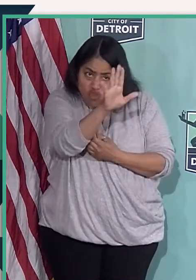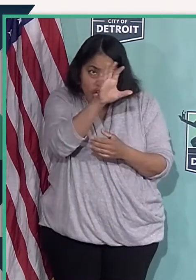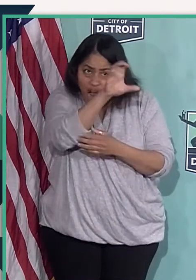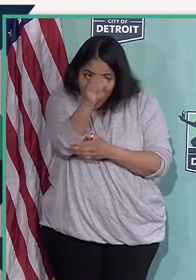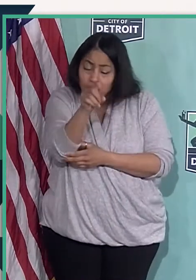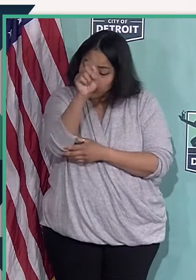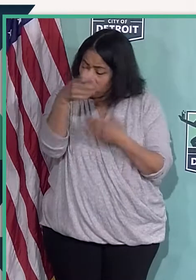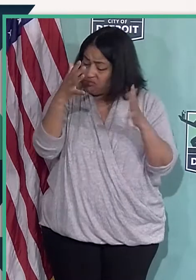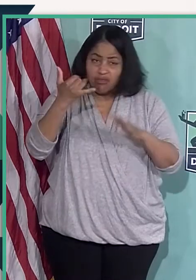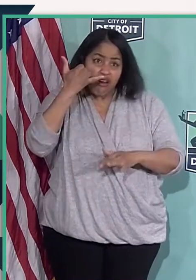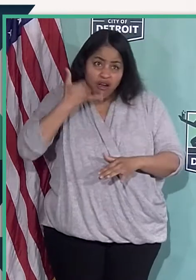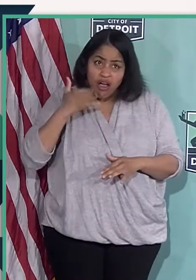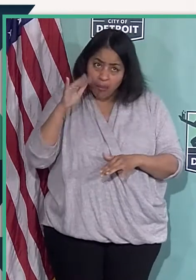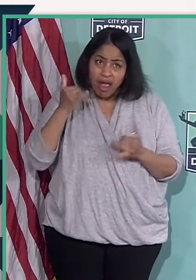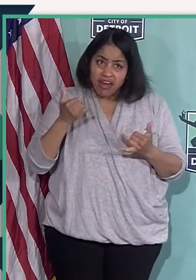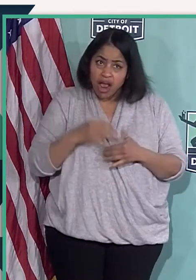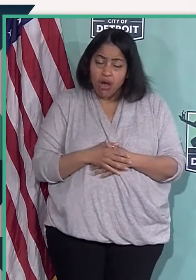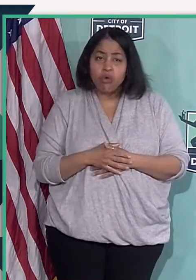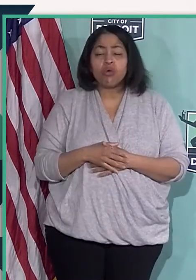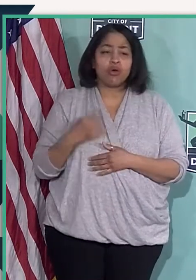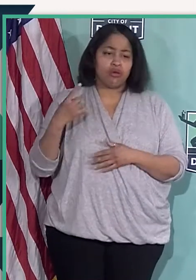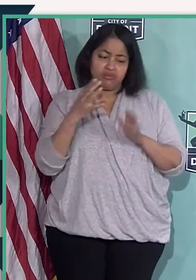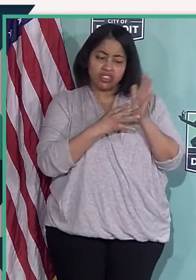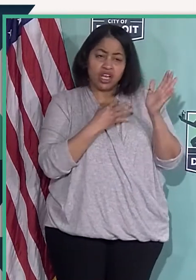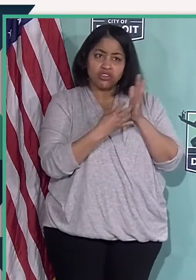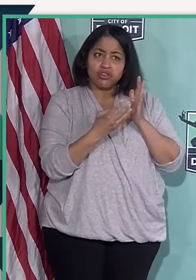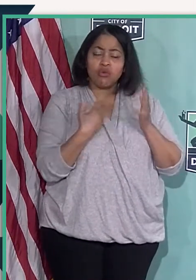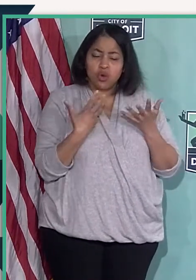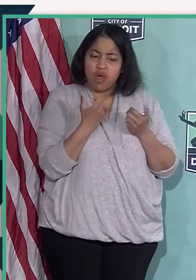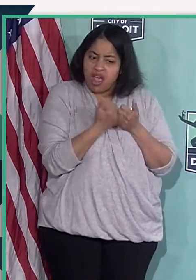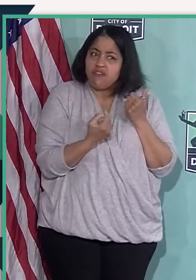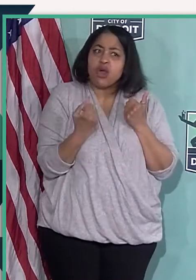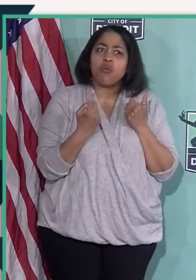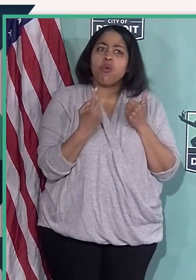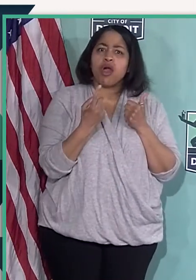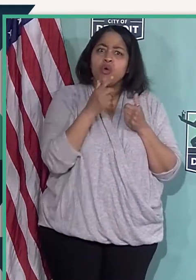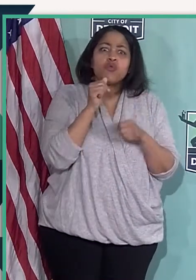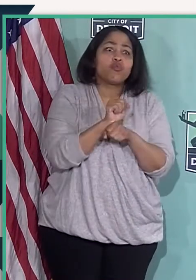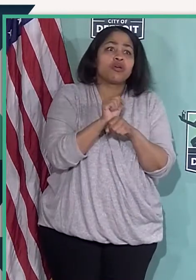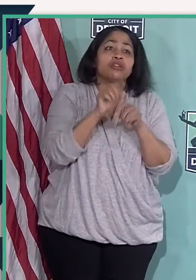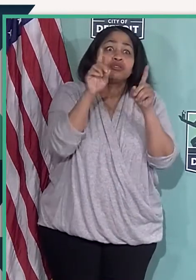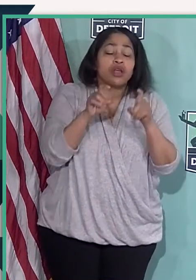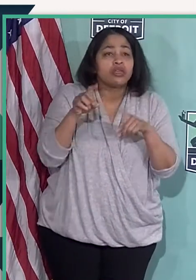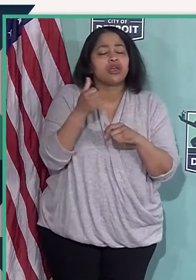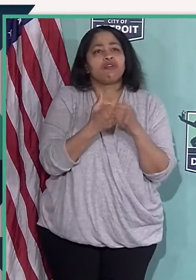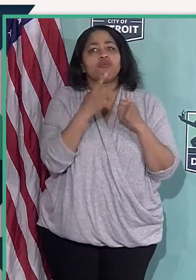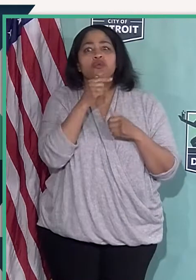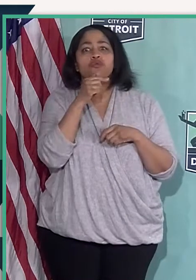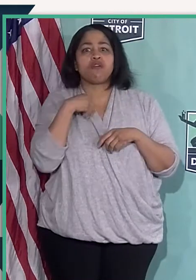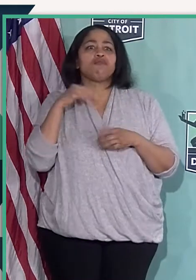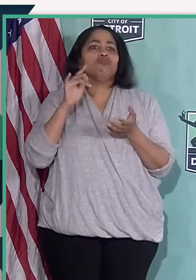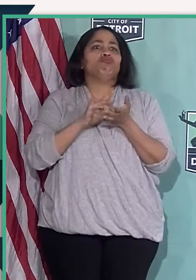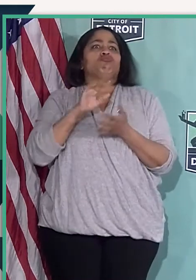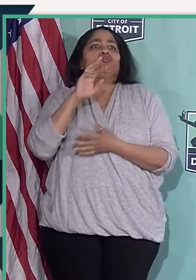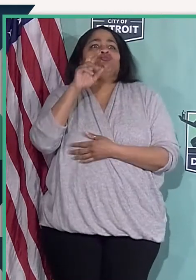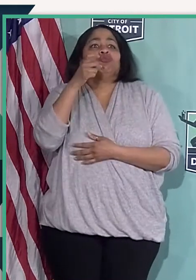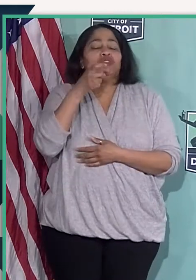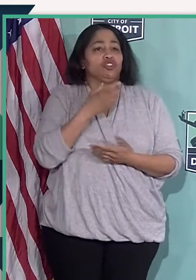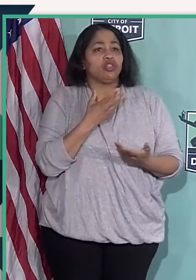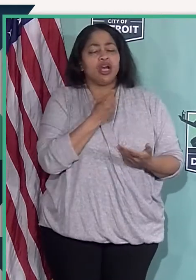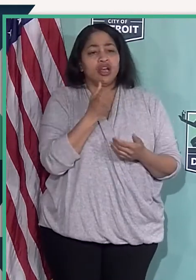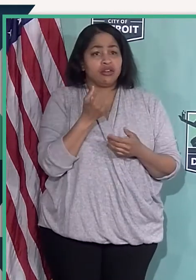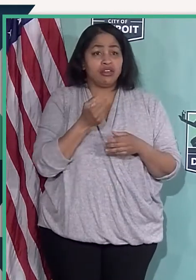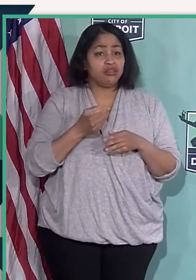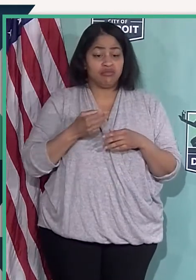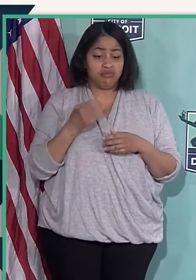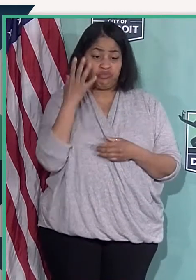should have called up by now because we want to get everybody tested who's working. Of course, everybody tested who has a prescription, and before long we